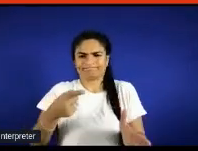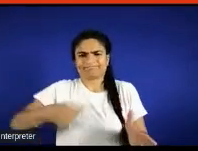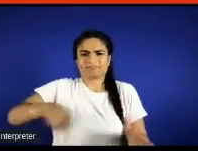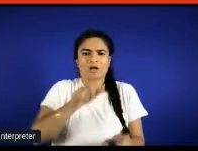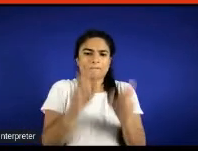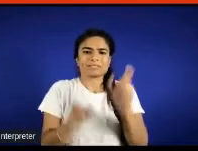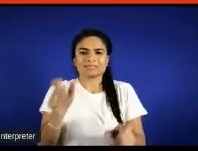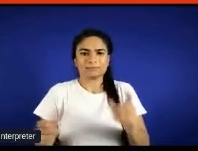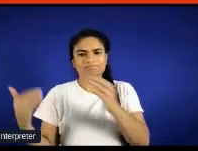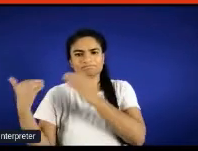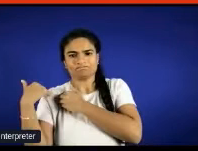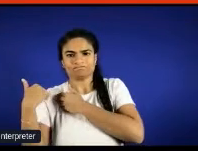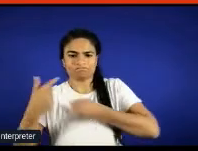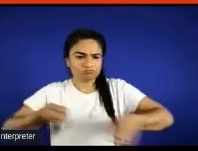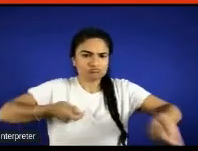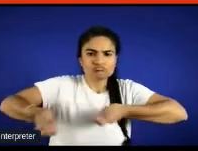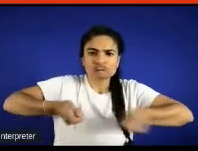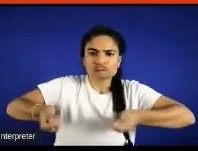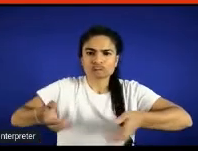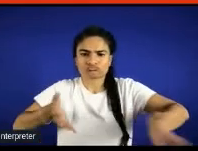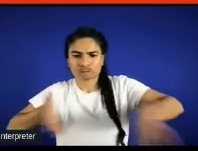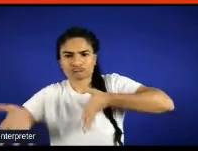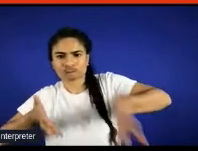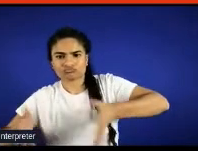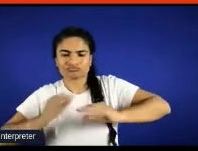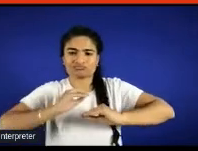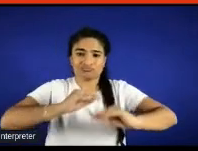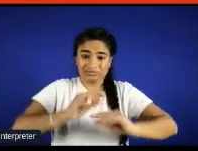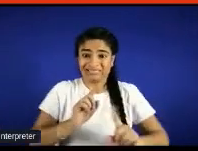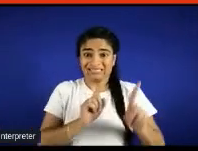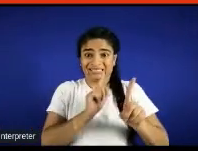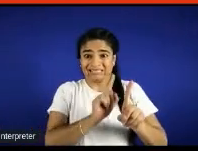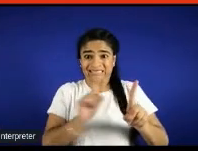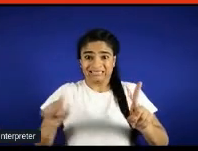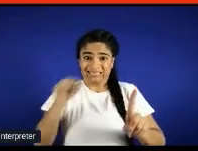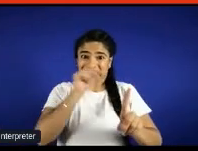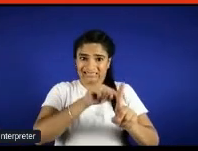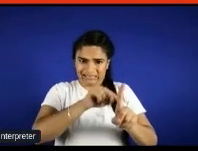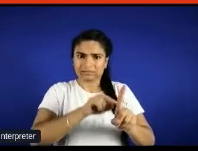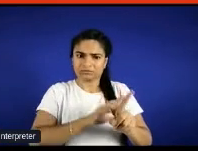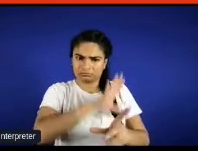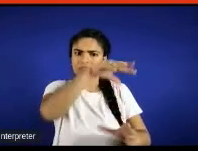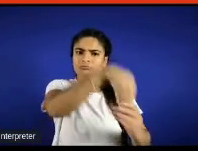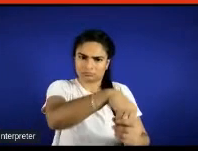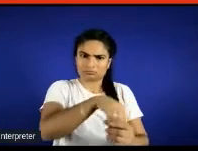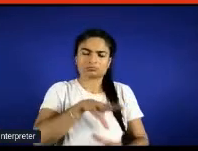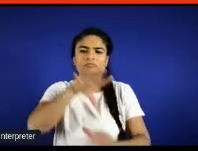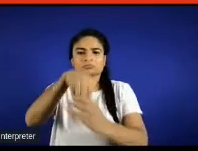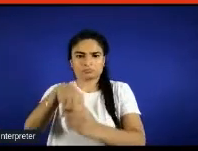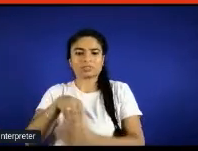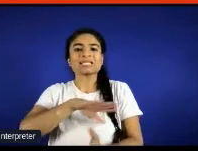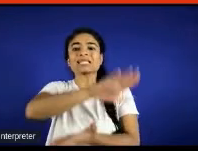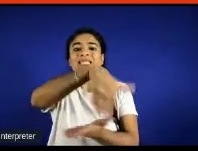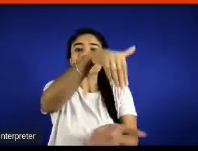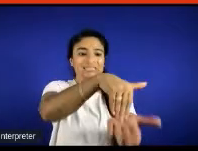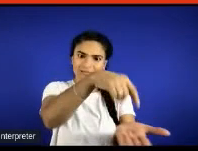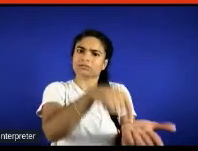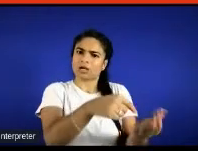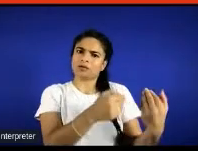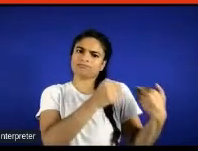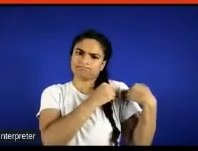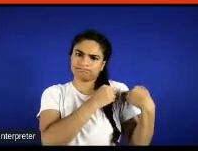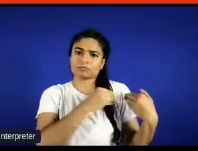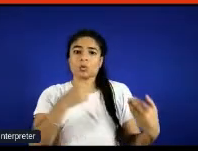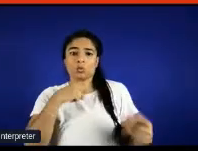that are facilitating the sessions in our centers. The first step that we have done is training